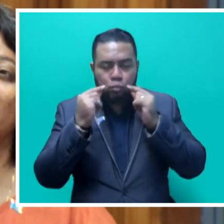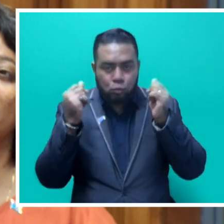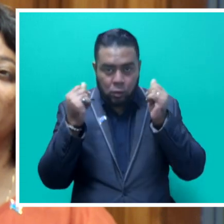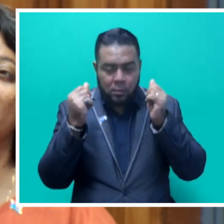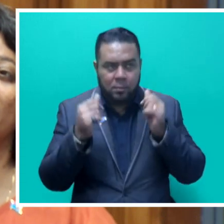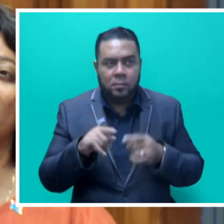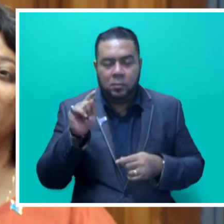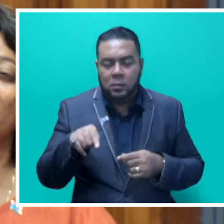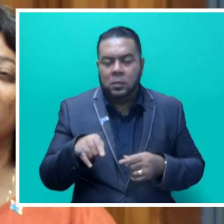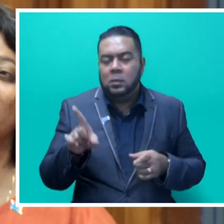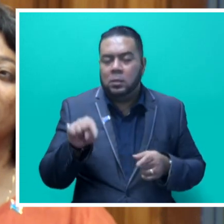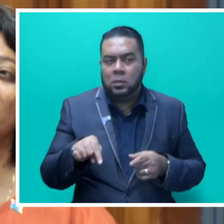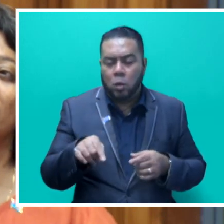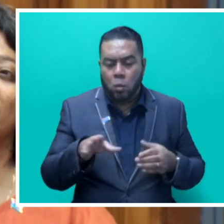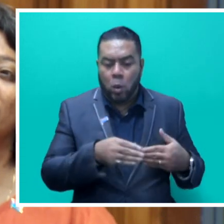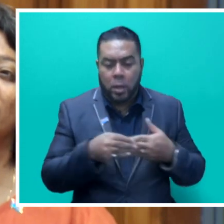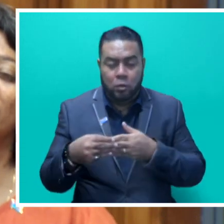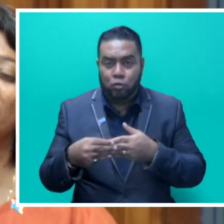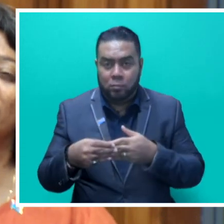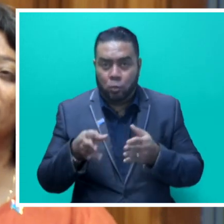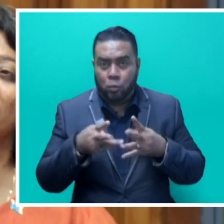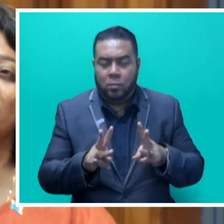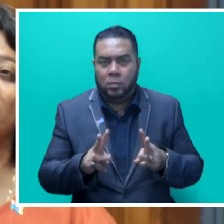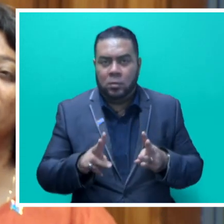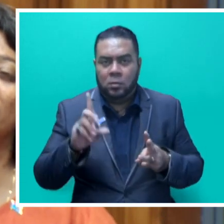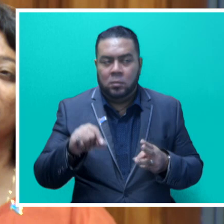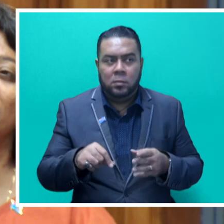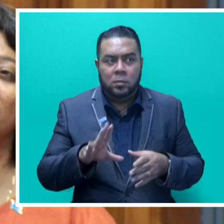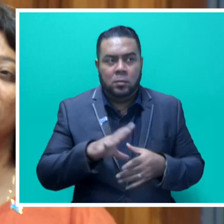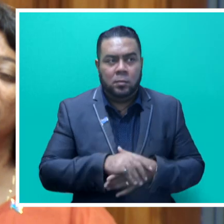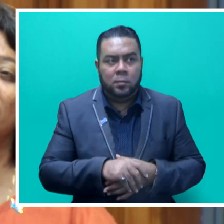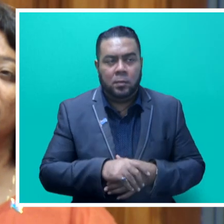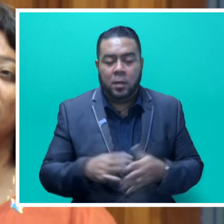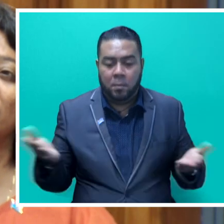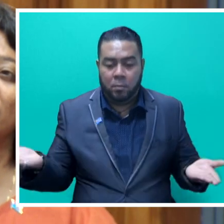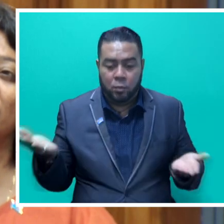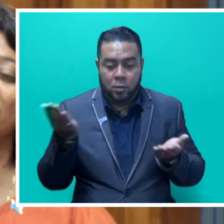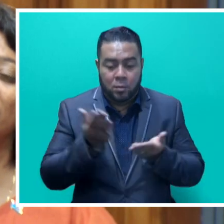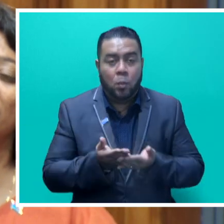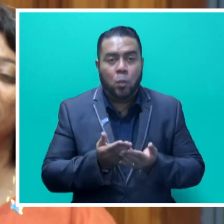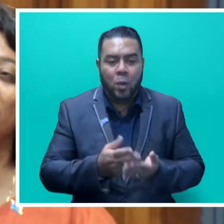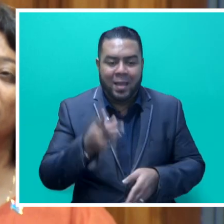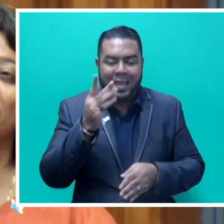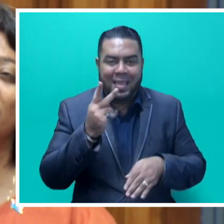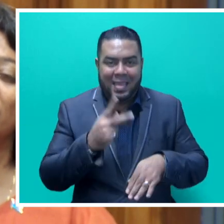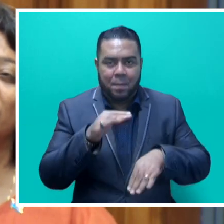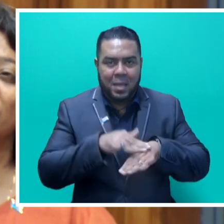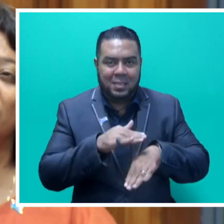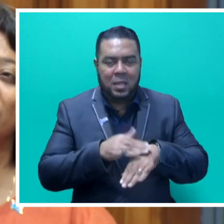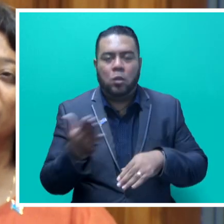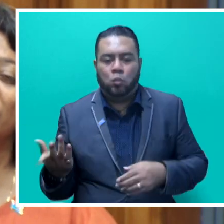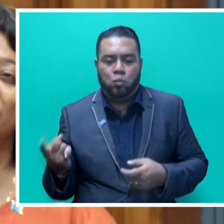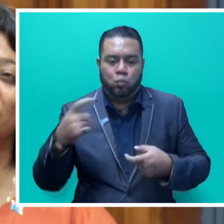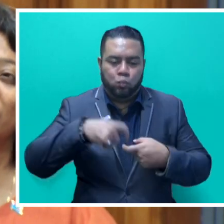decisive leadership style can be best exemplified by his recent diplomatic accomplishment in bringing Kiribati back into the embrace